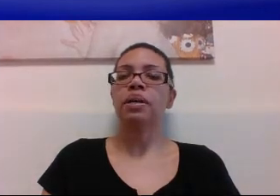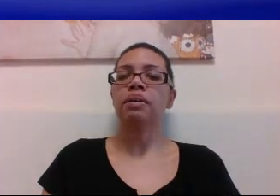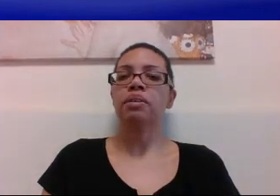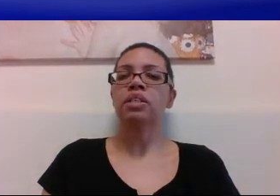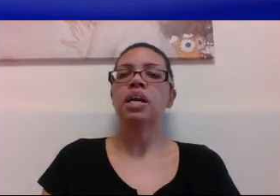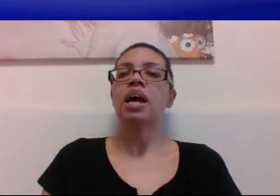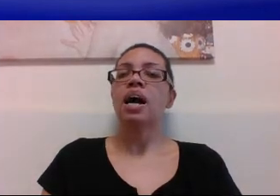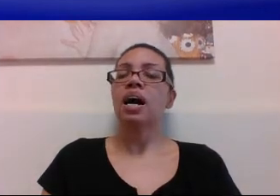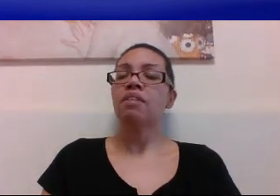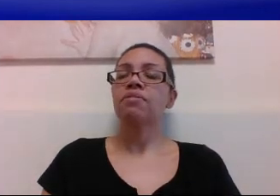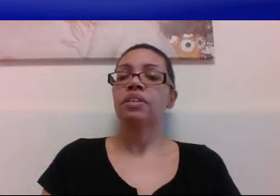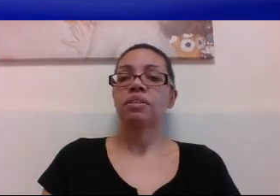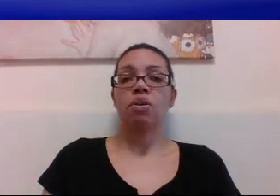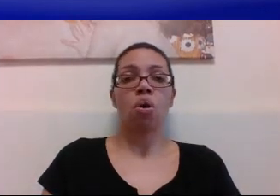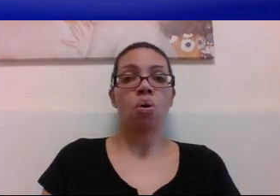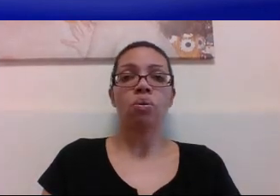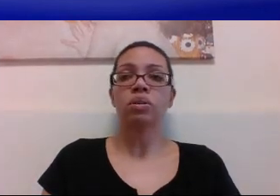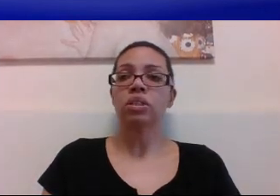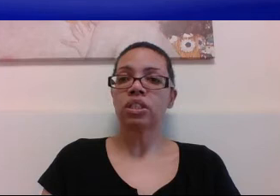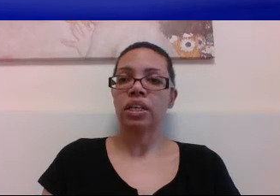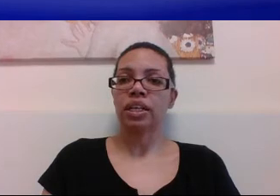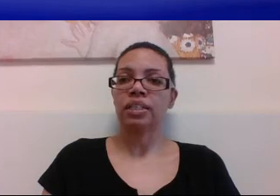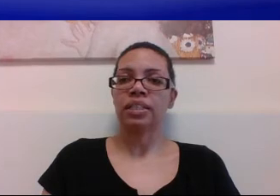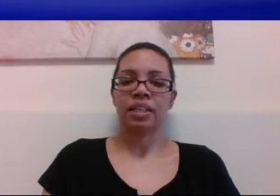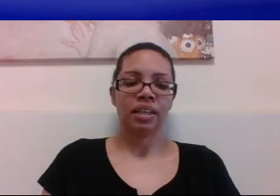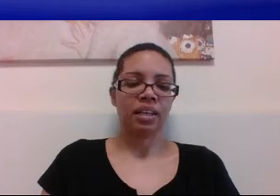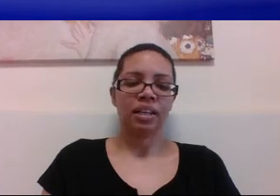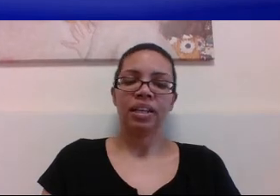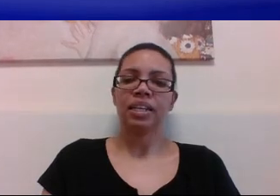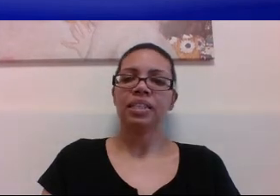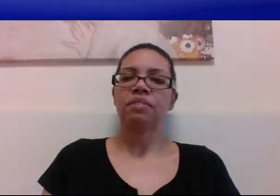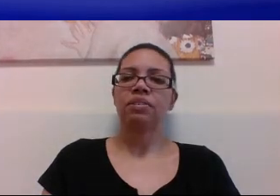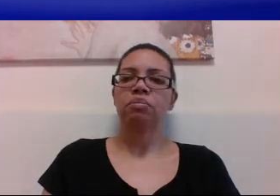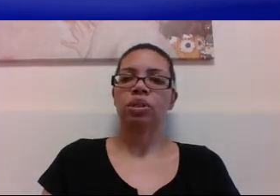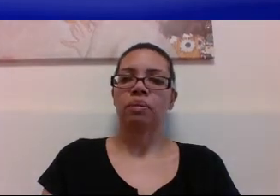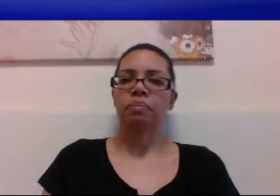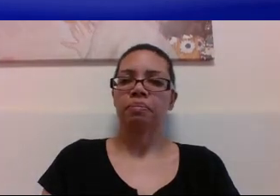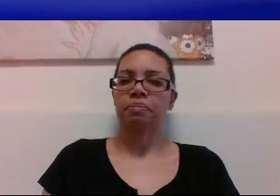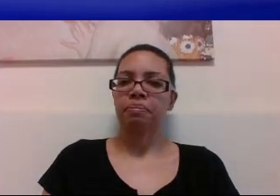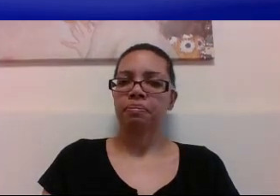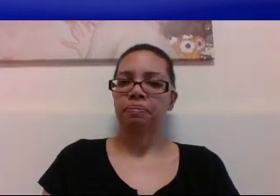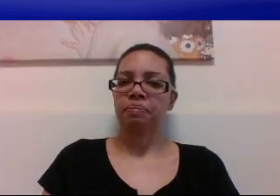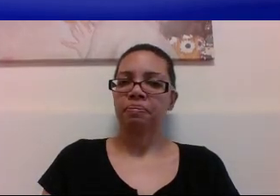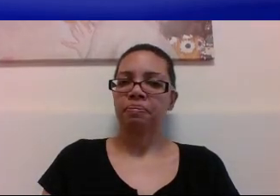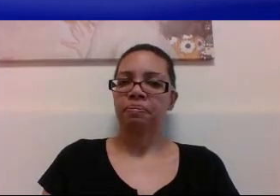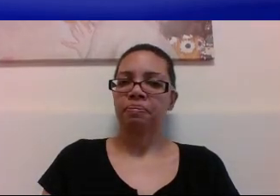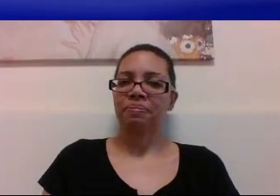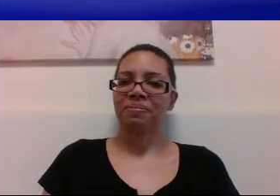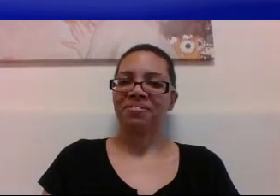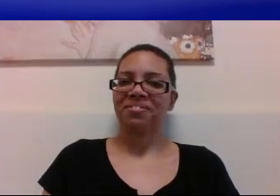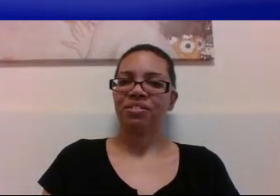blue superheroes have their own shields. Let's give them to them.